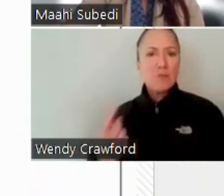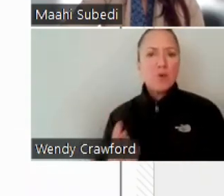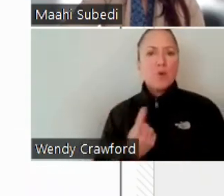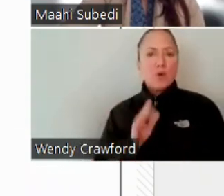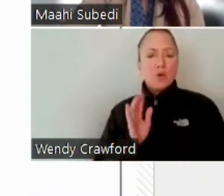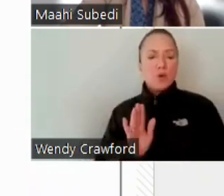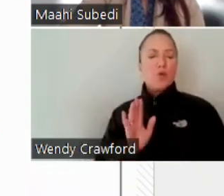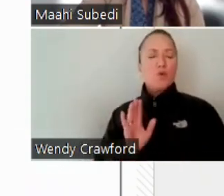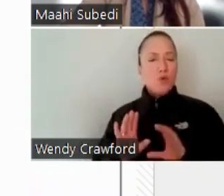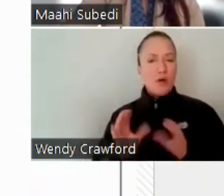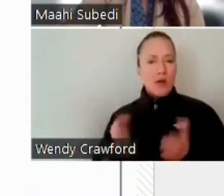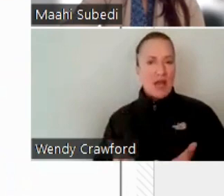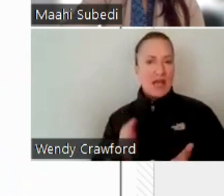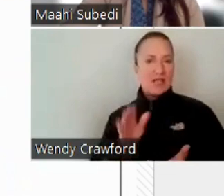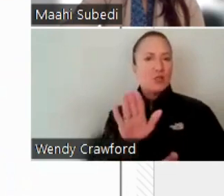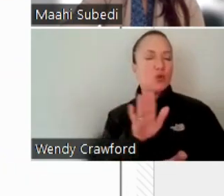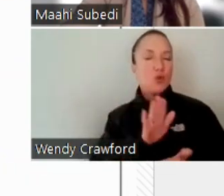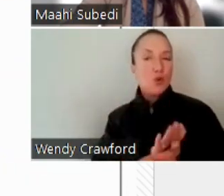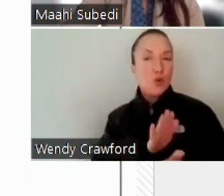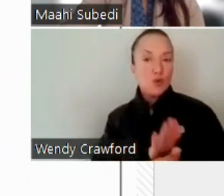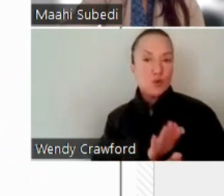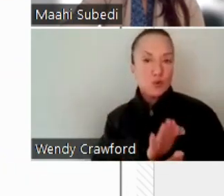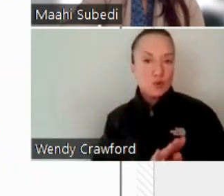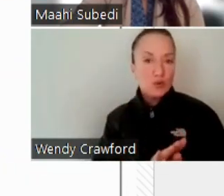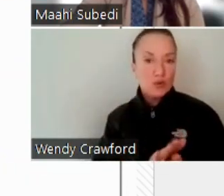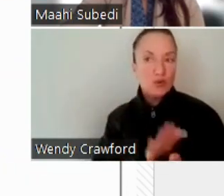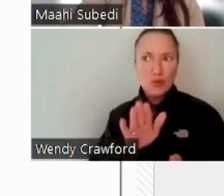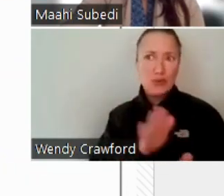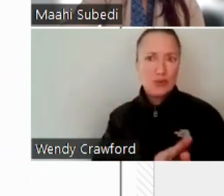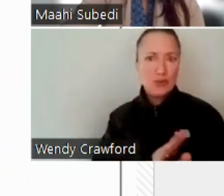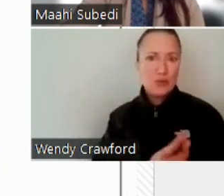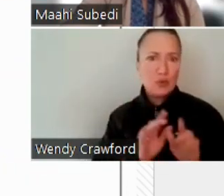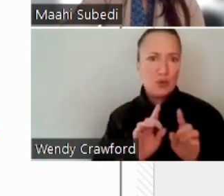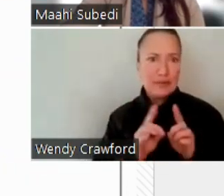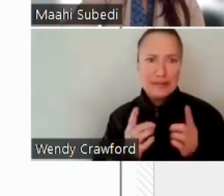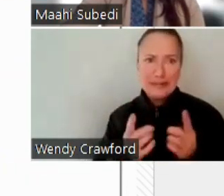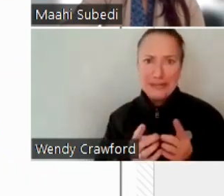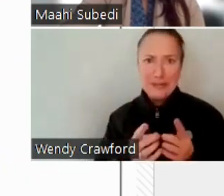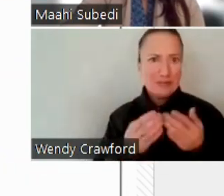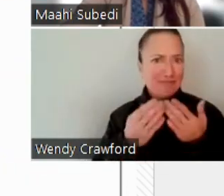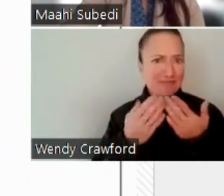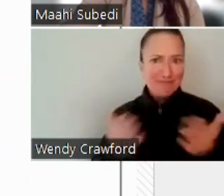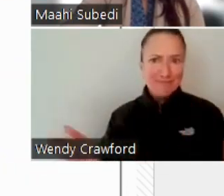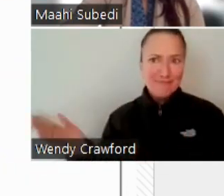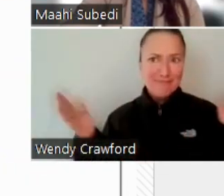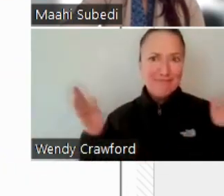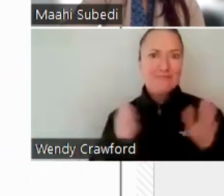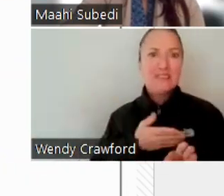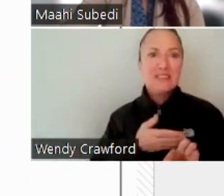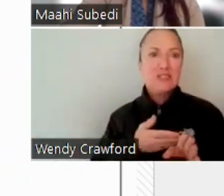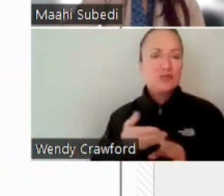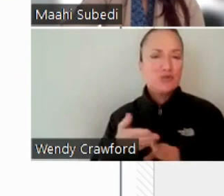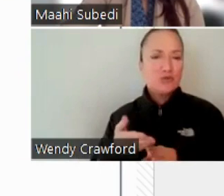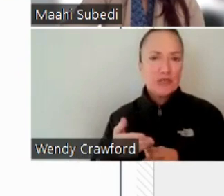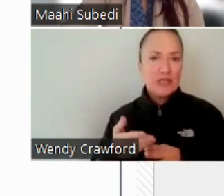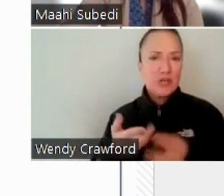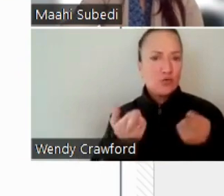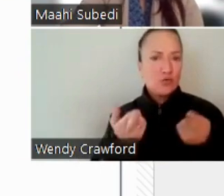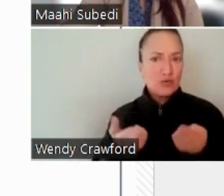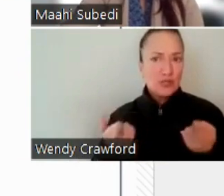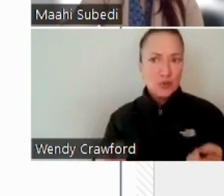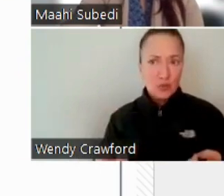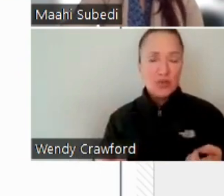also for your school or your school district. Help you to share these career fair resources